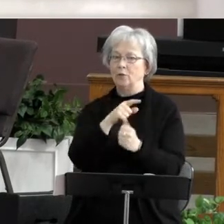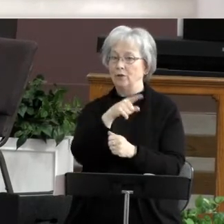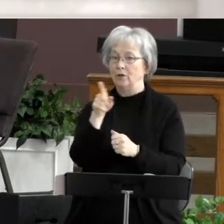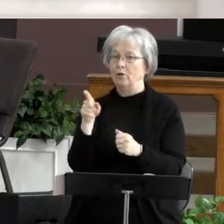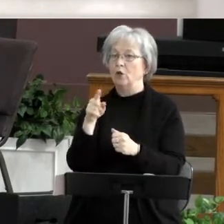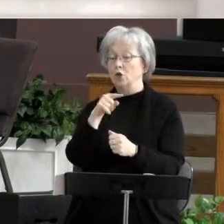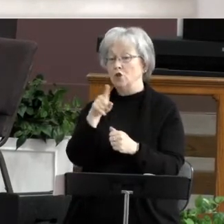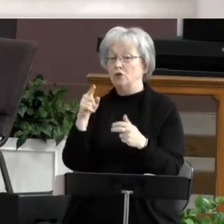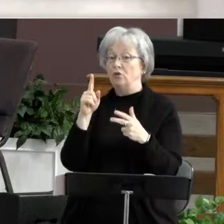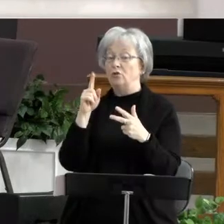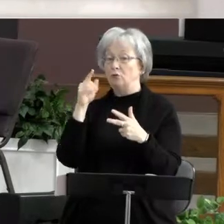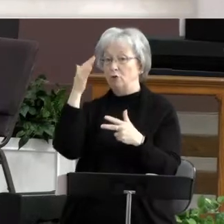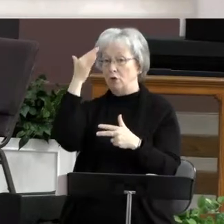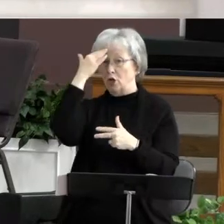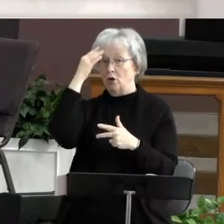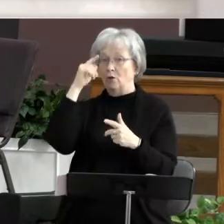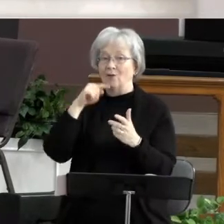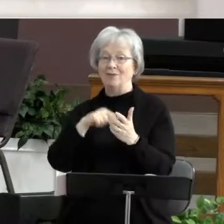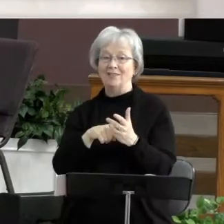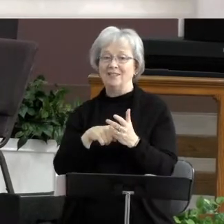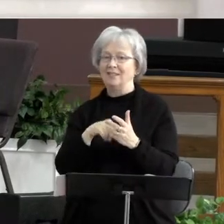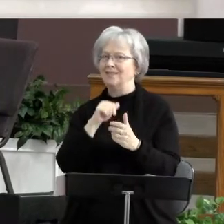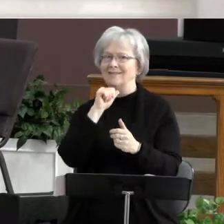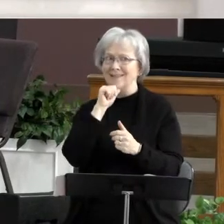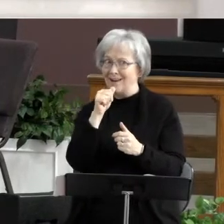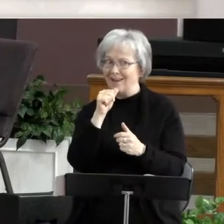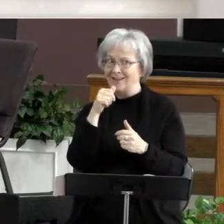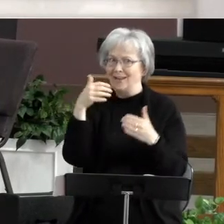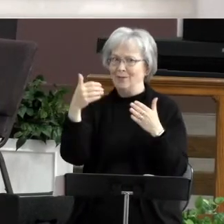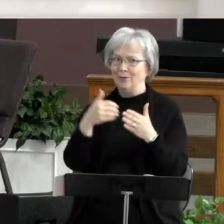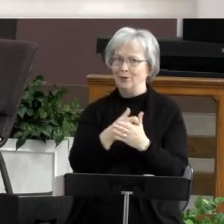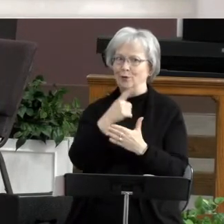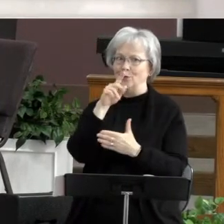You know this is not the new norm, right?